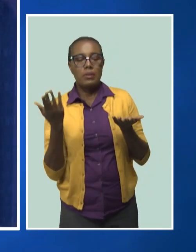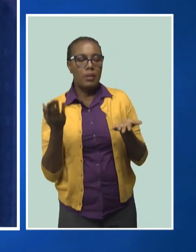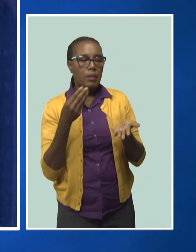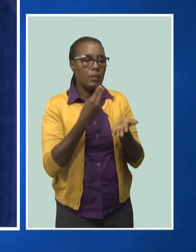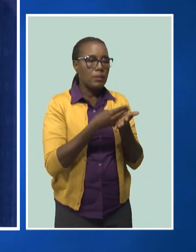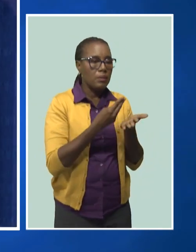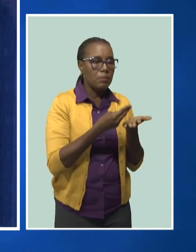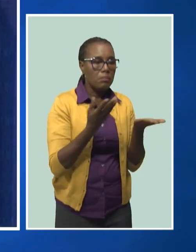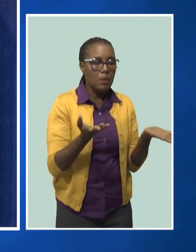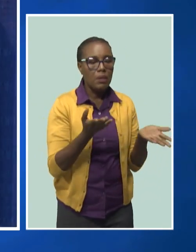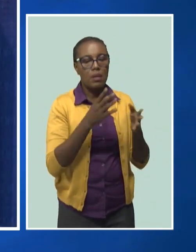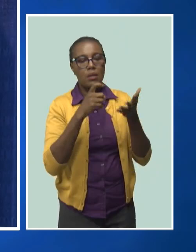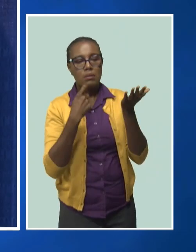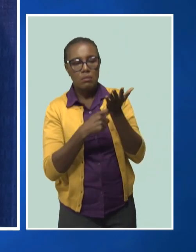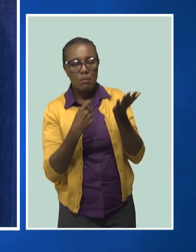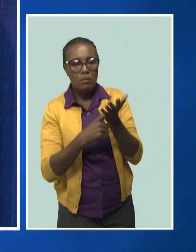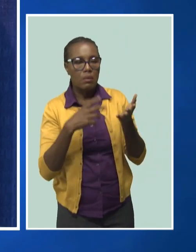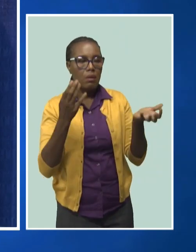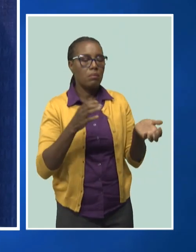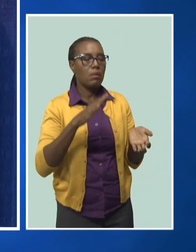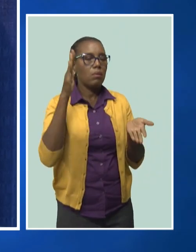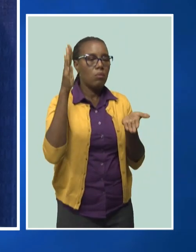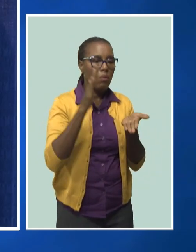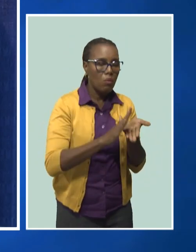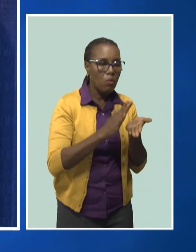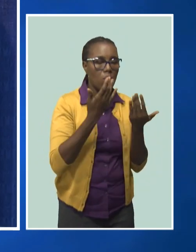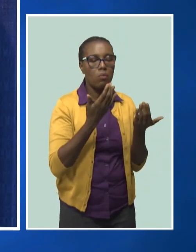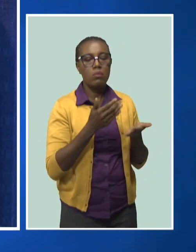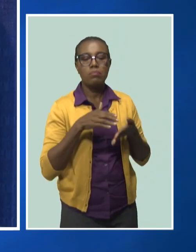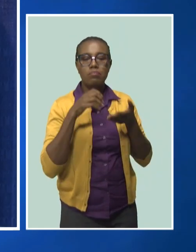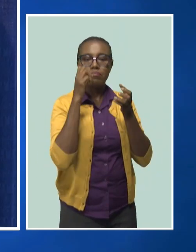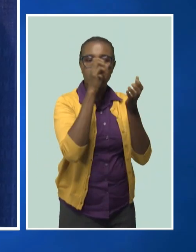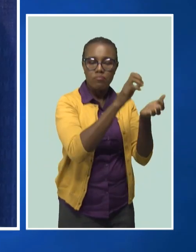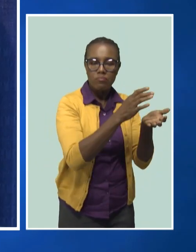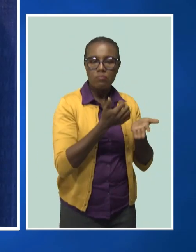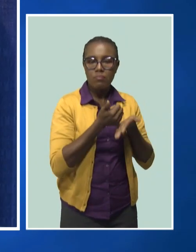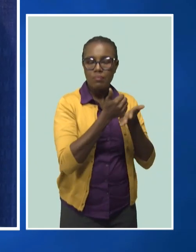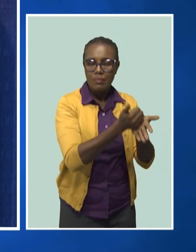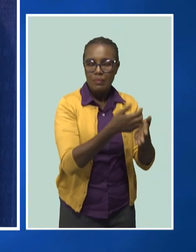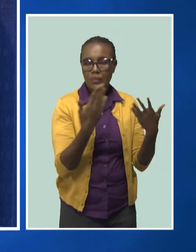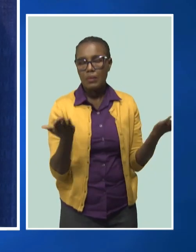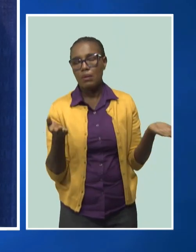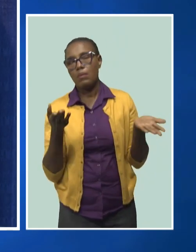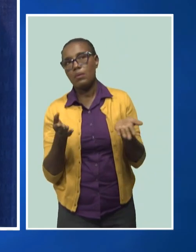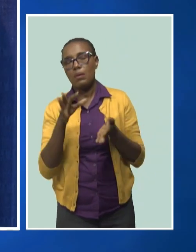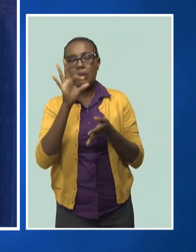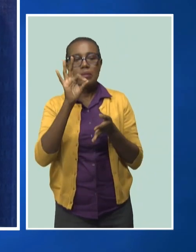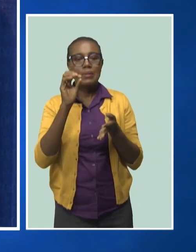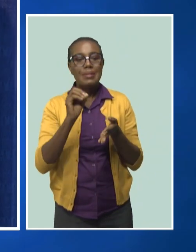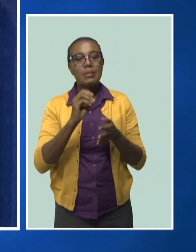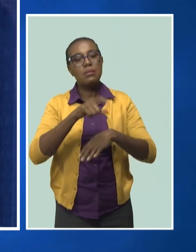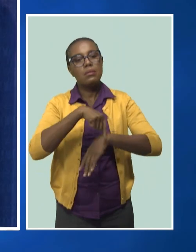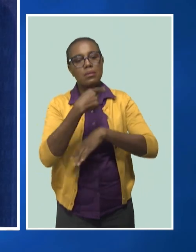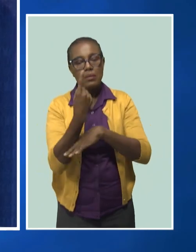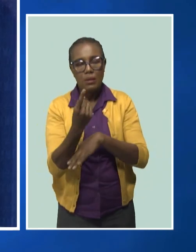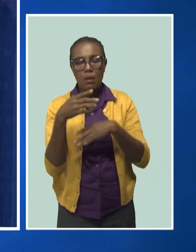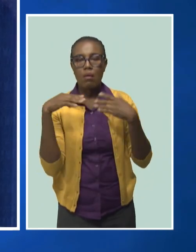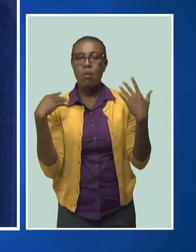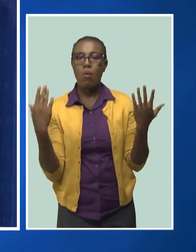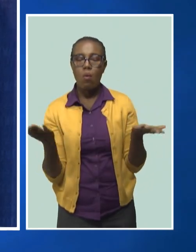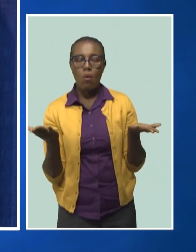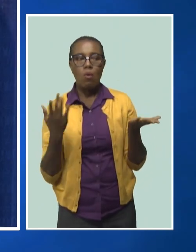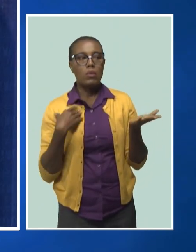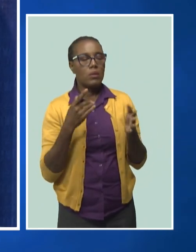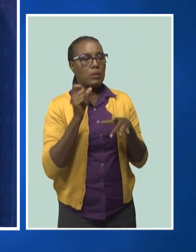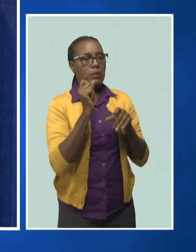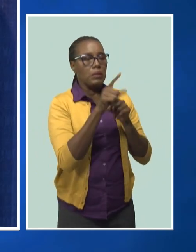for instance. A 90-day, I think, is a period of time that you have to